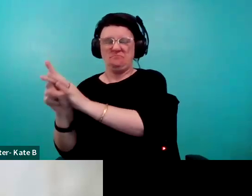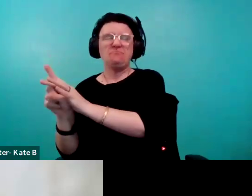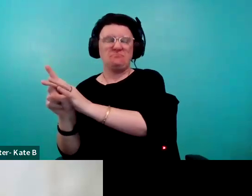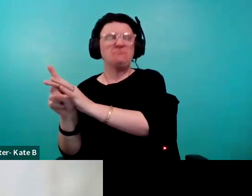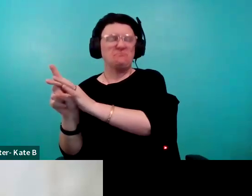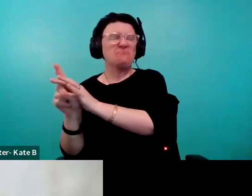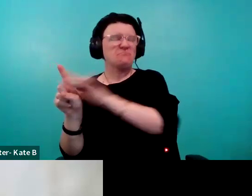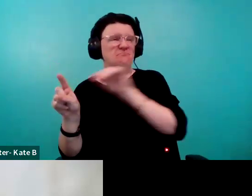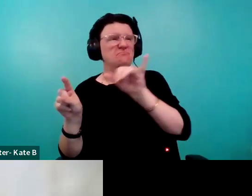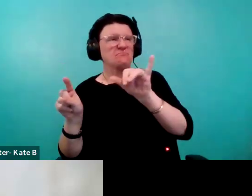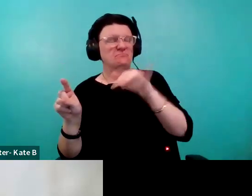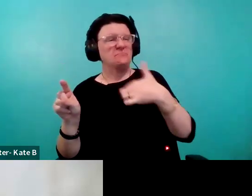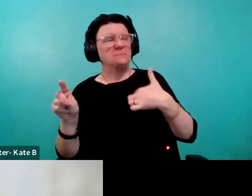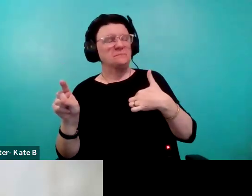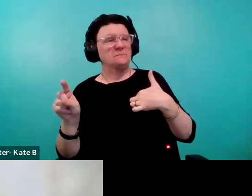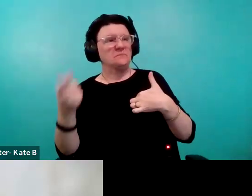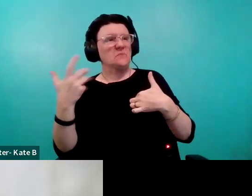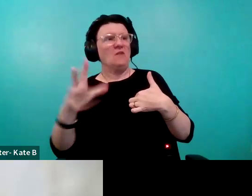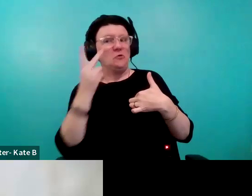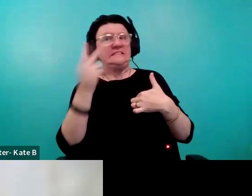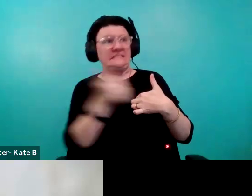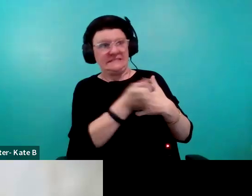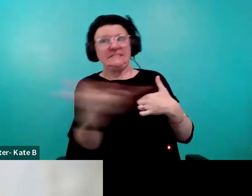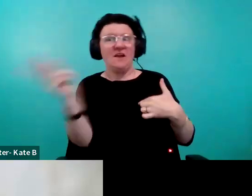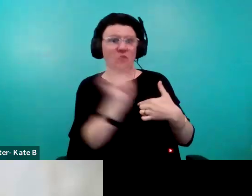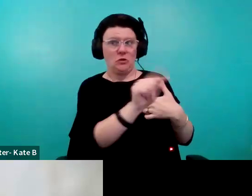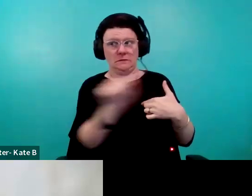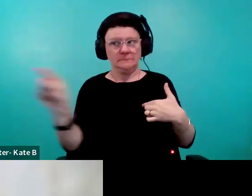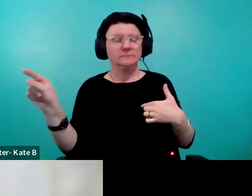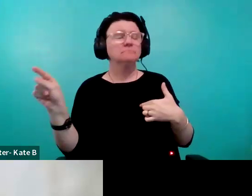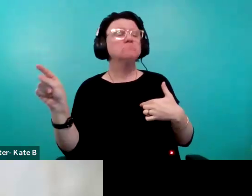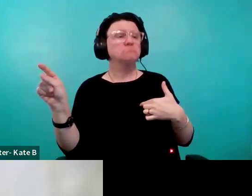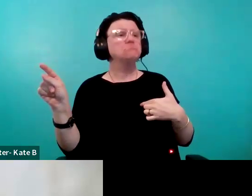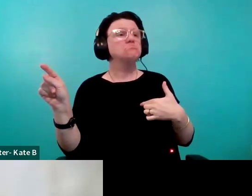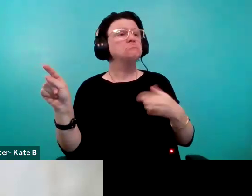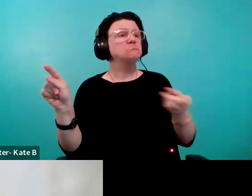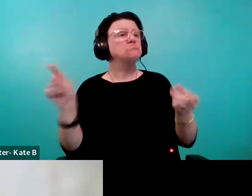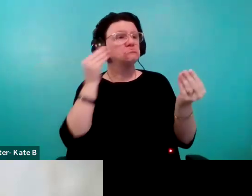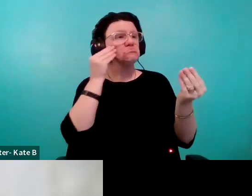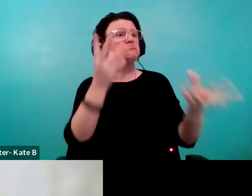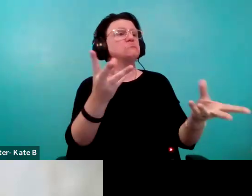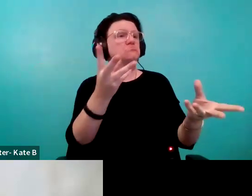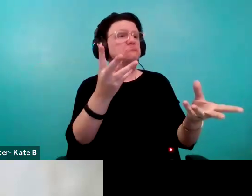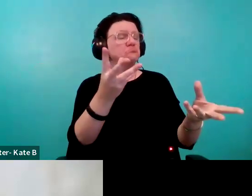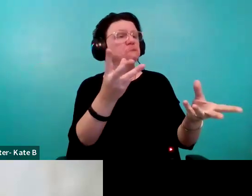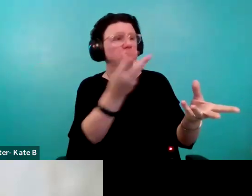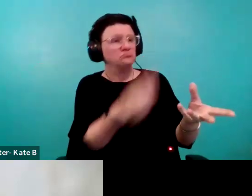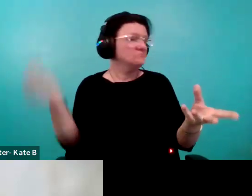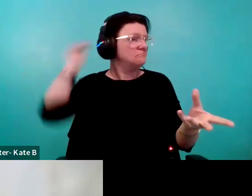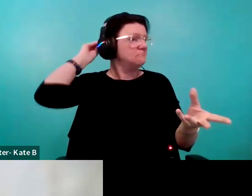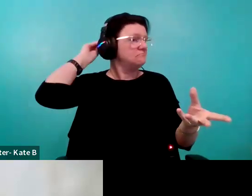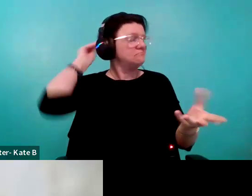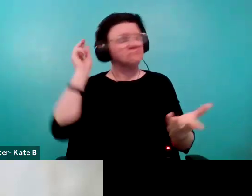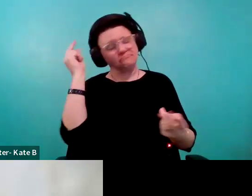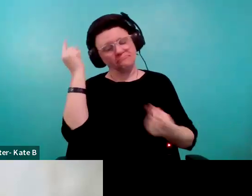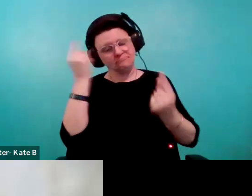I can tell you that I've already run into several, and I'll take this information and work through it. I